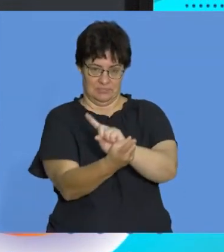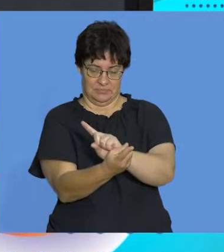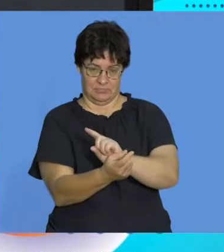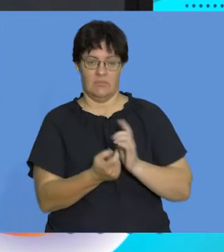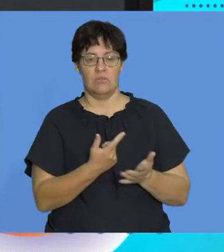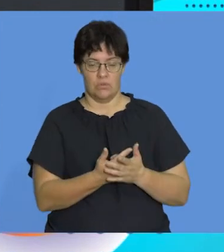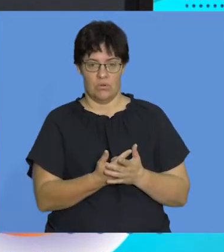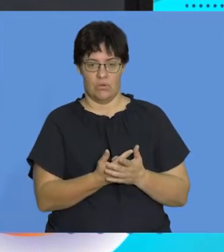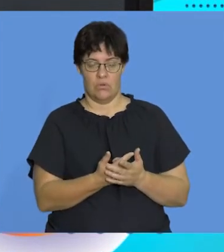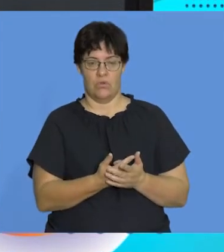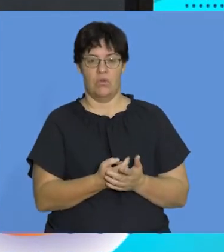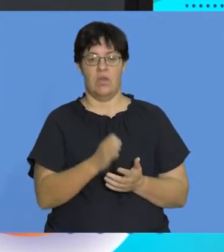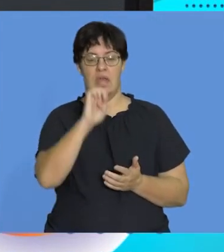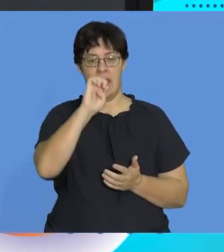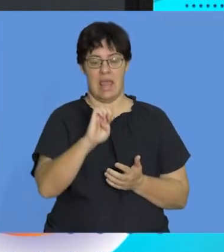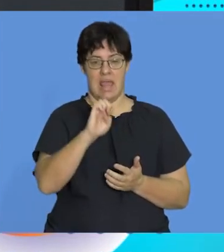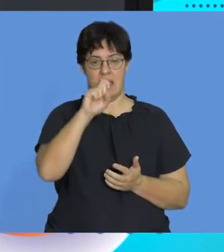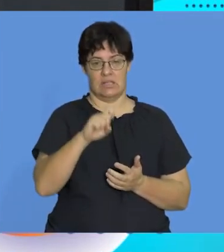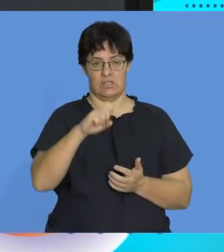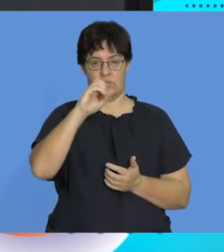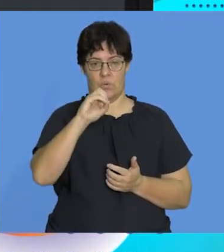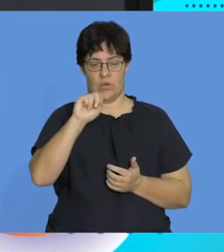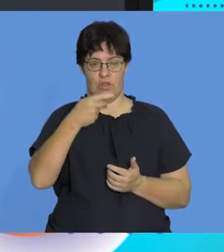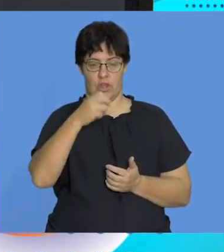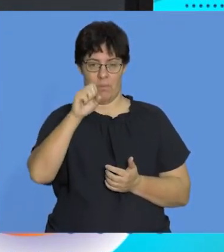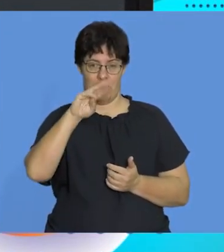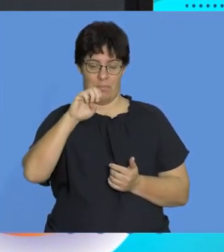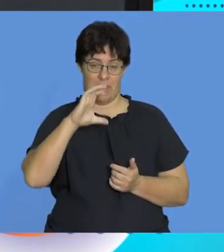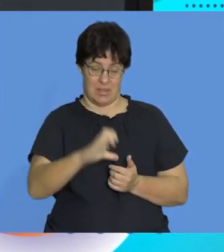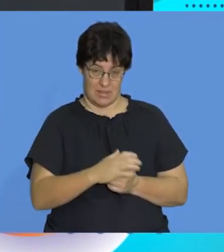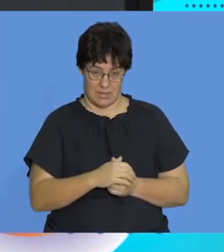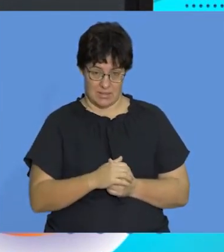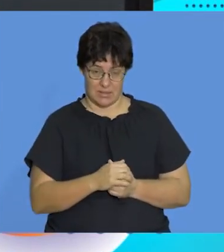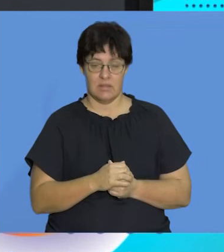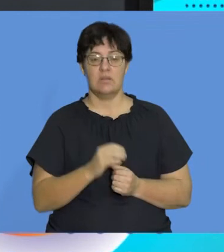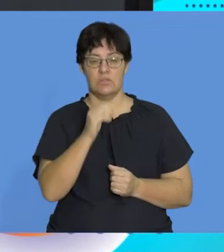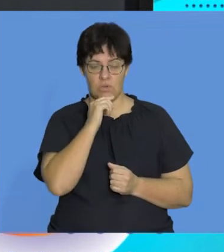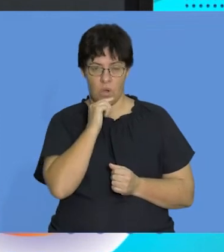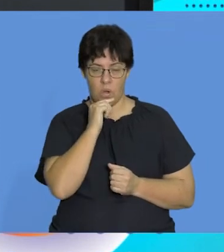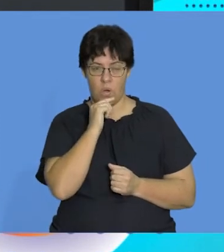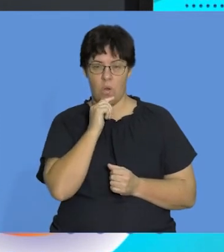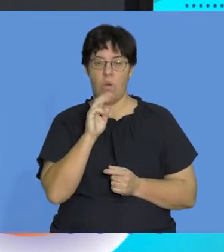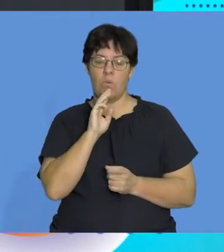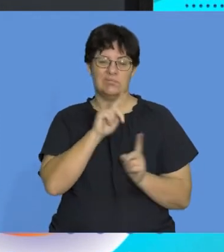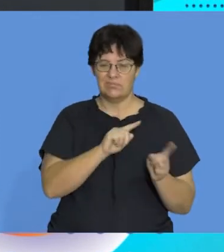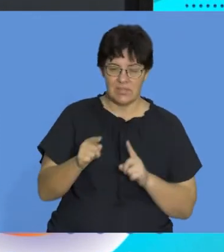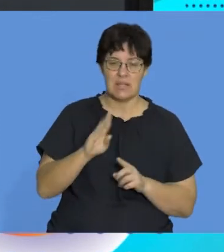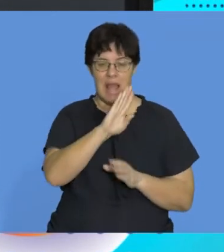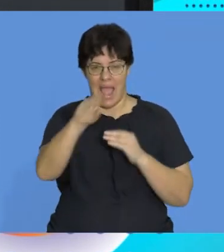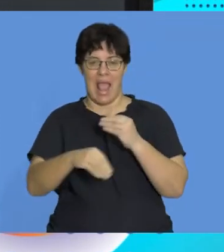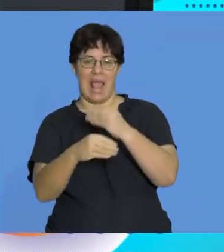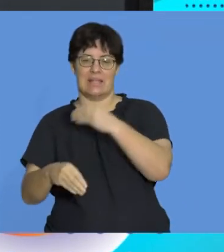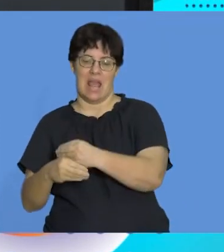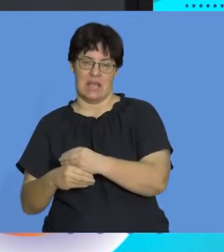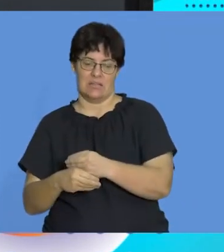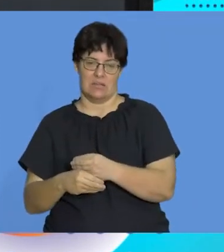an exothermic reaction, okay? So the carbon dioxide and water are actually the byproducts, okay? So because